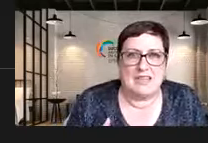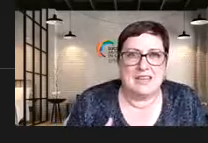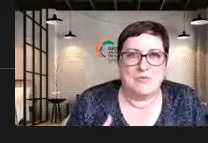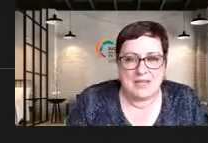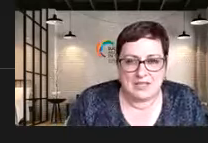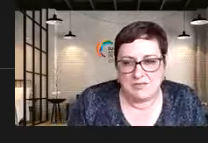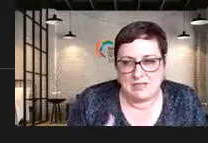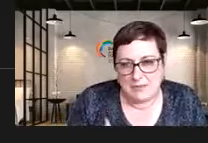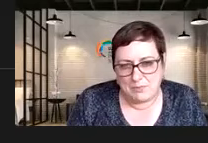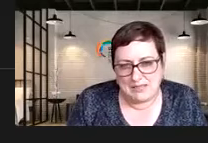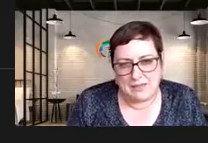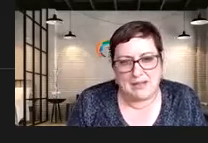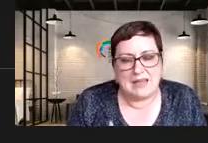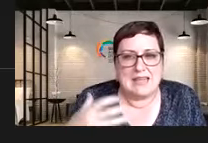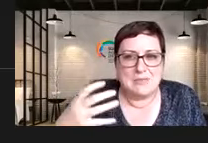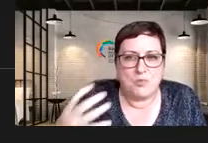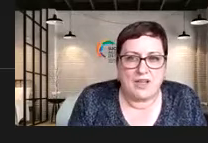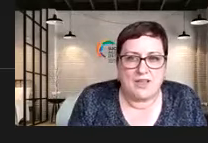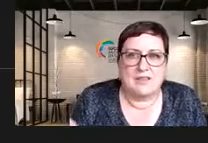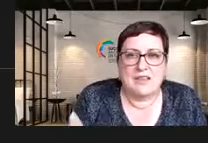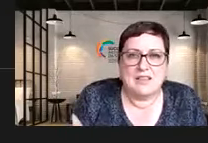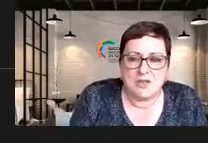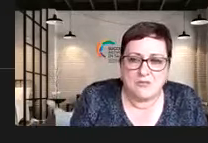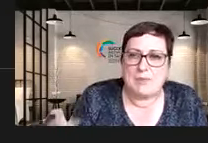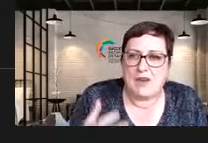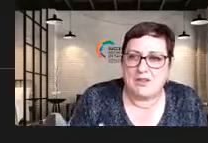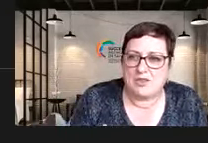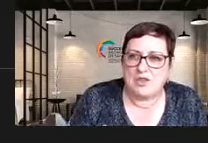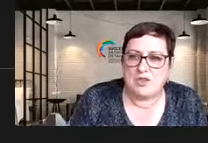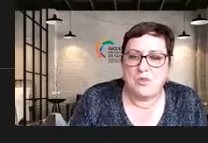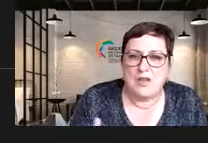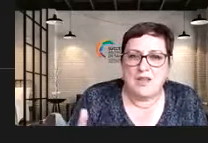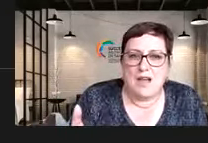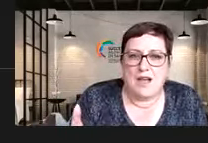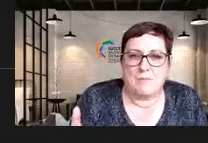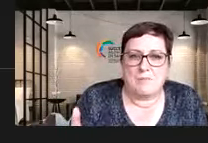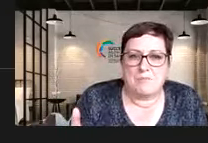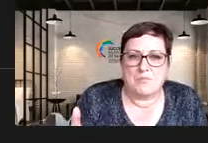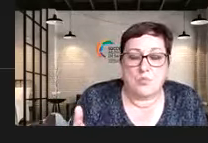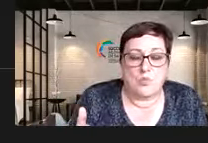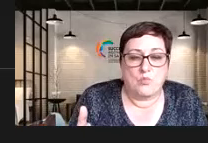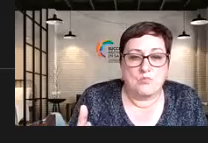What can we do as people with disabilities? What can service providers do?